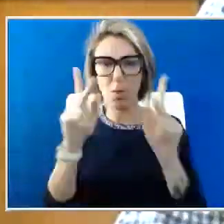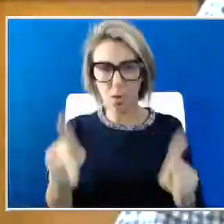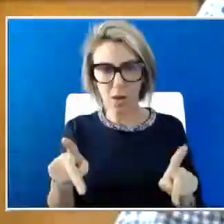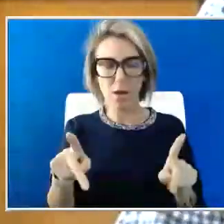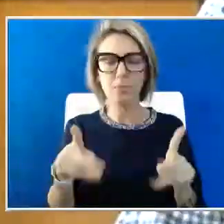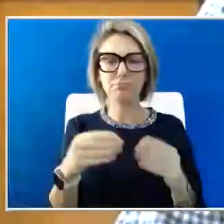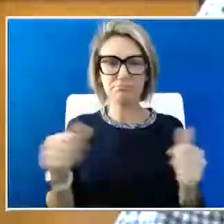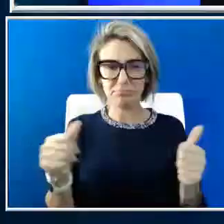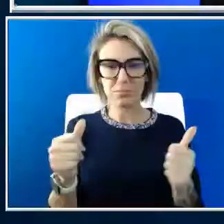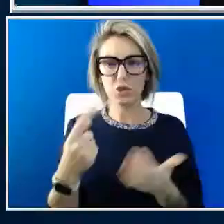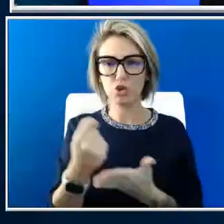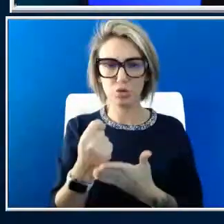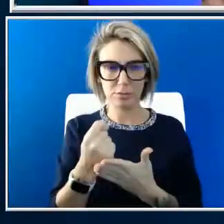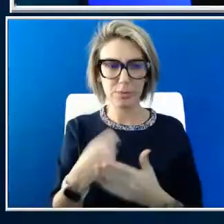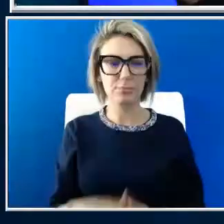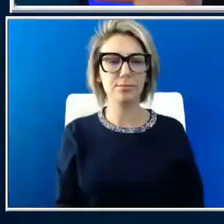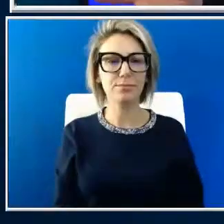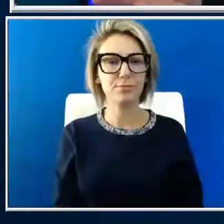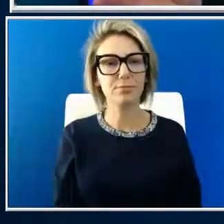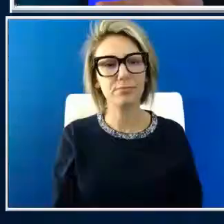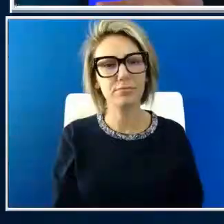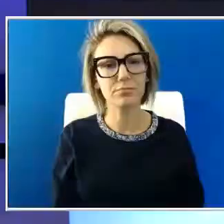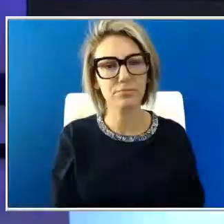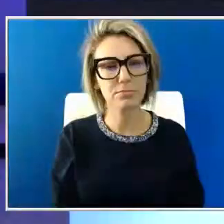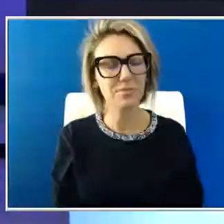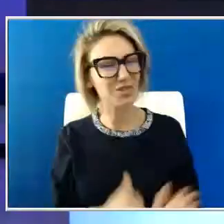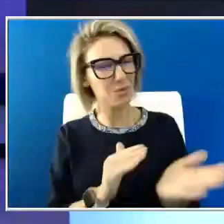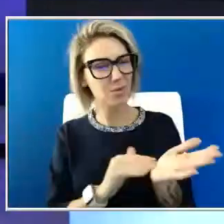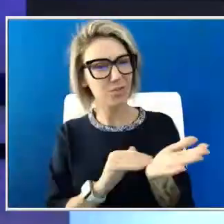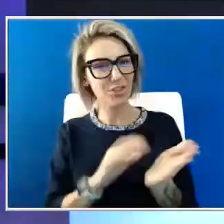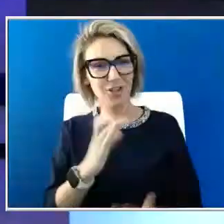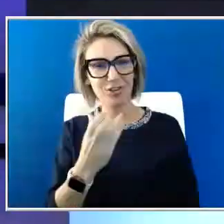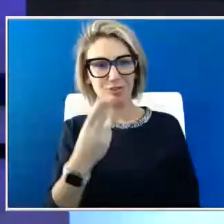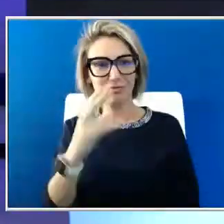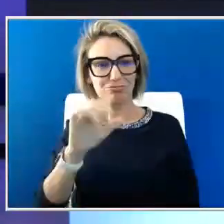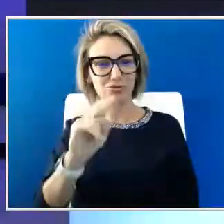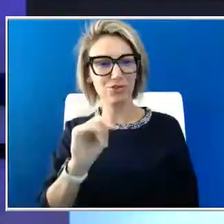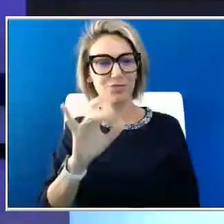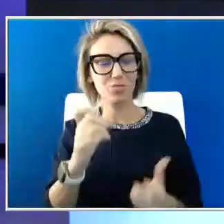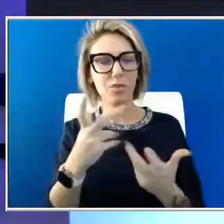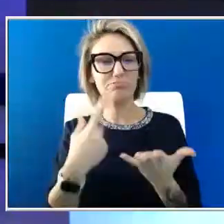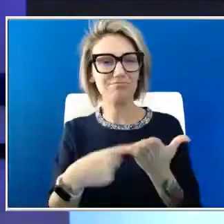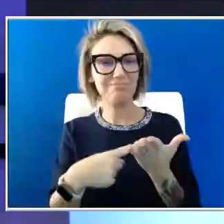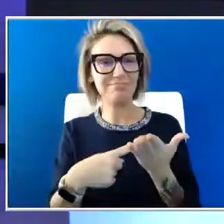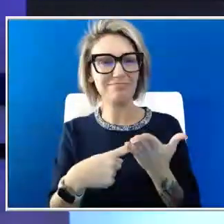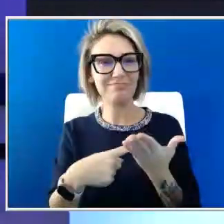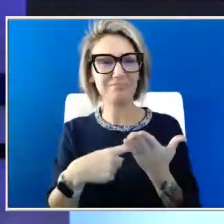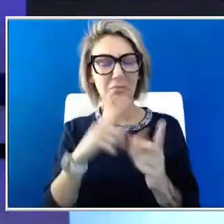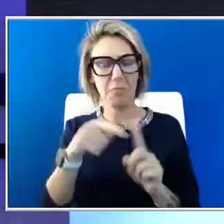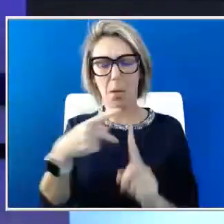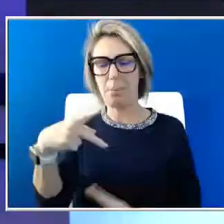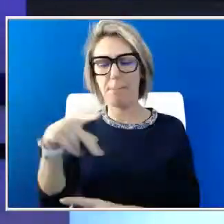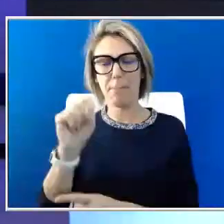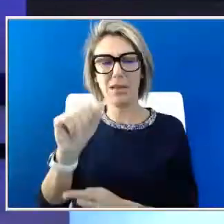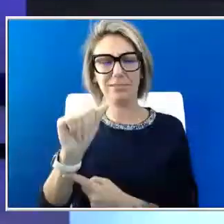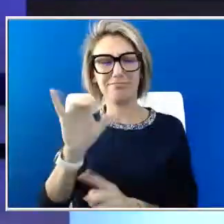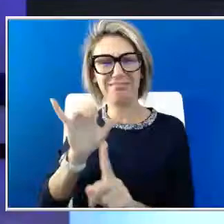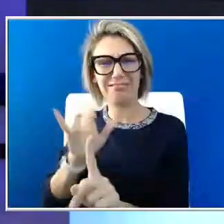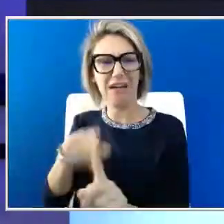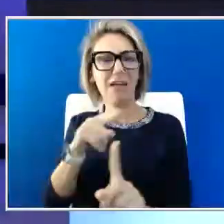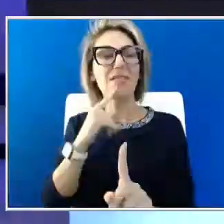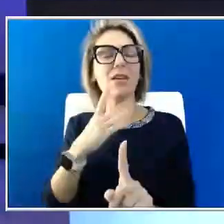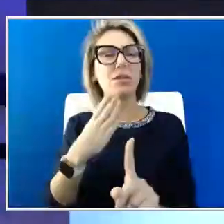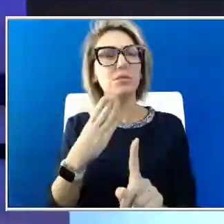treatment. So, Dr. Chen, I want to bring you in here to talk a little bit about PSA. And I asked you before the program started, I said, but if you don't